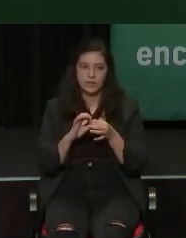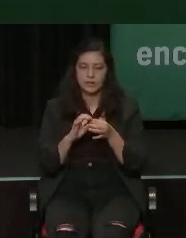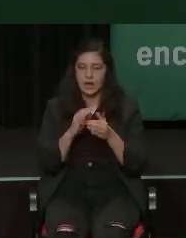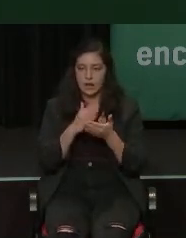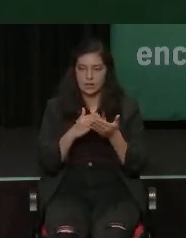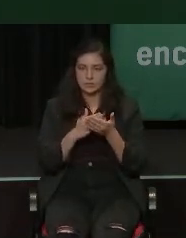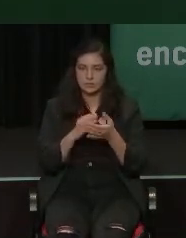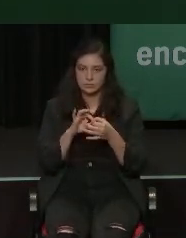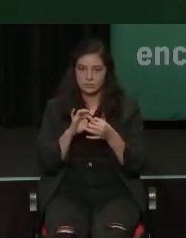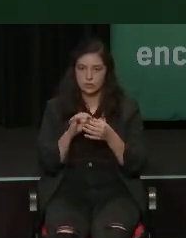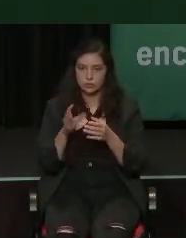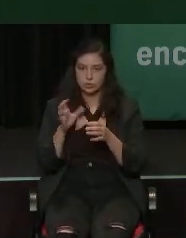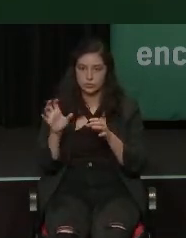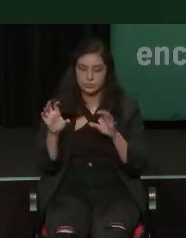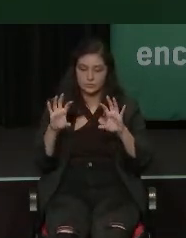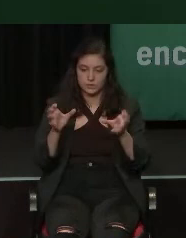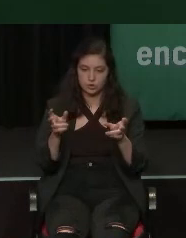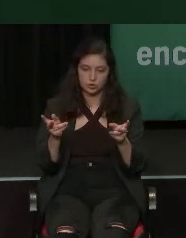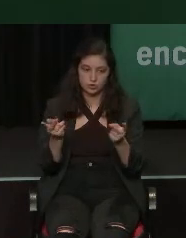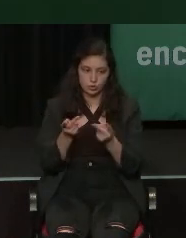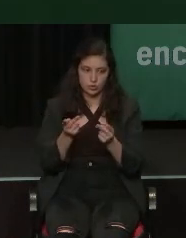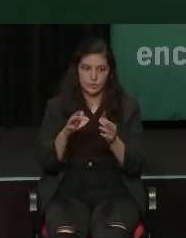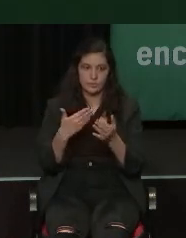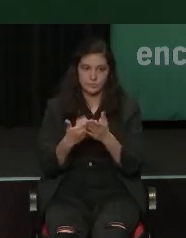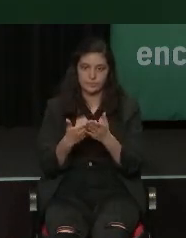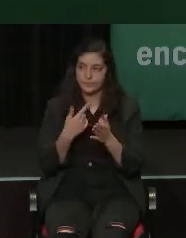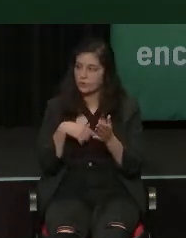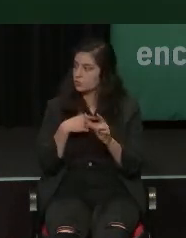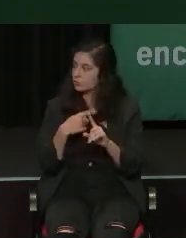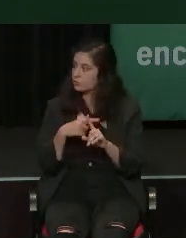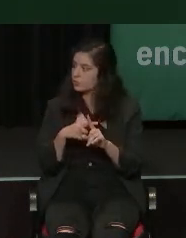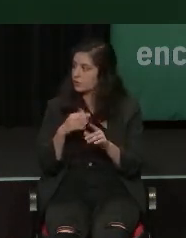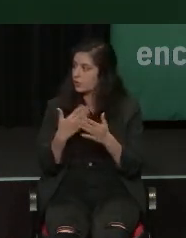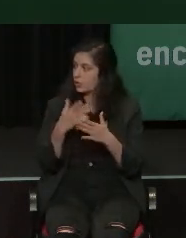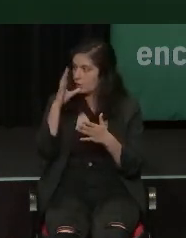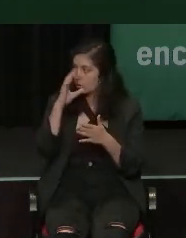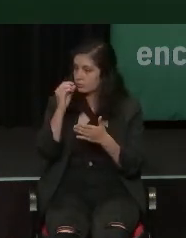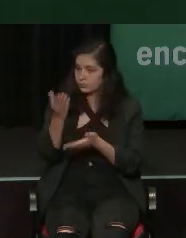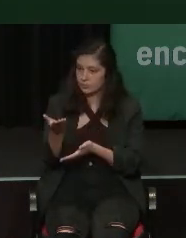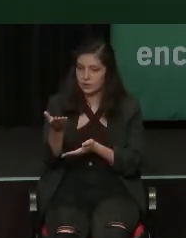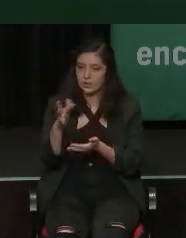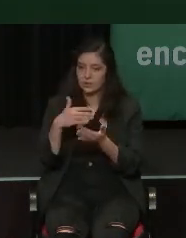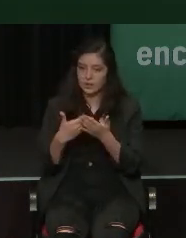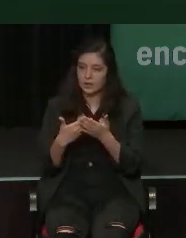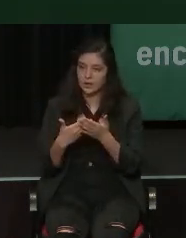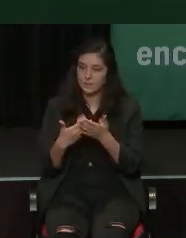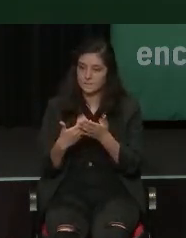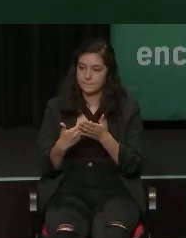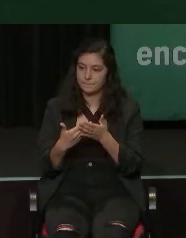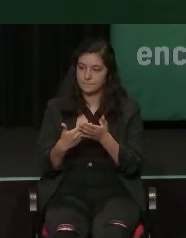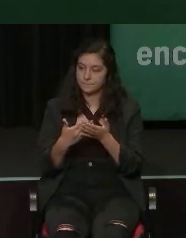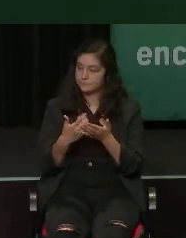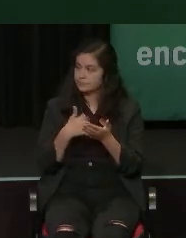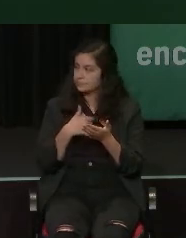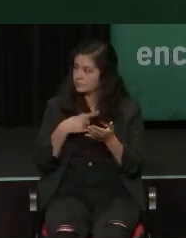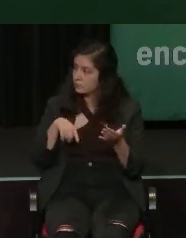countries. We took this advantage, and our minister took this advantage that we